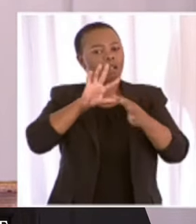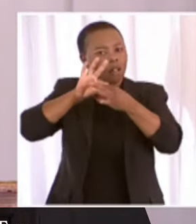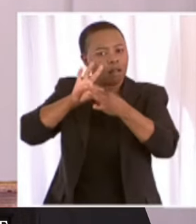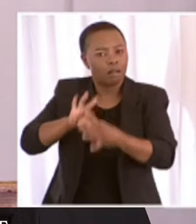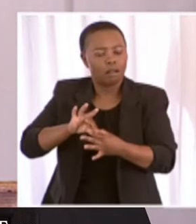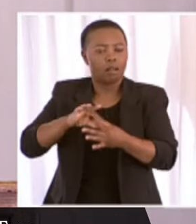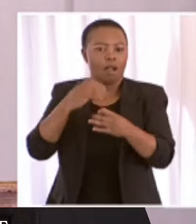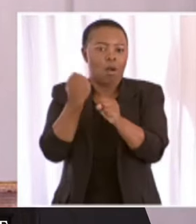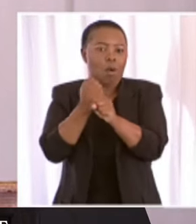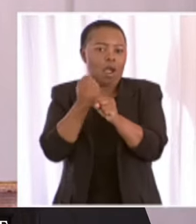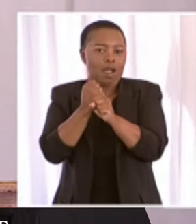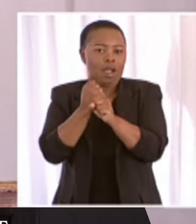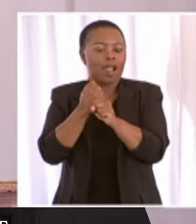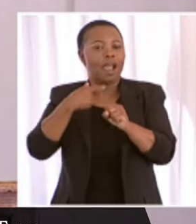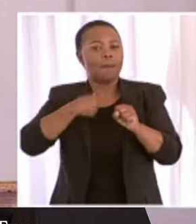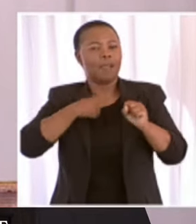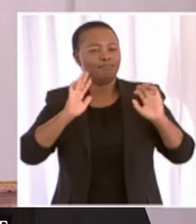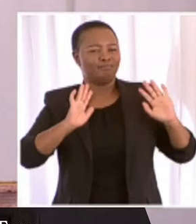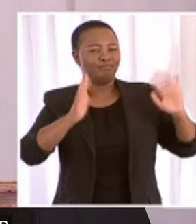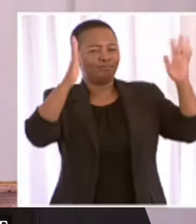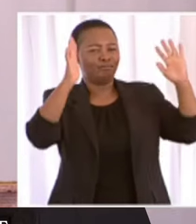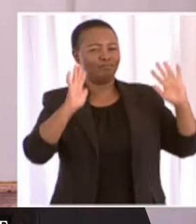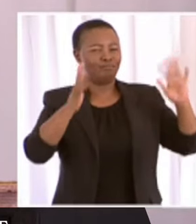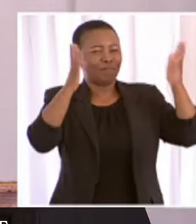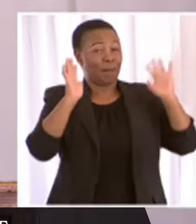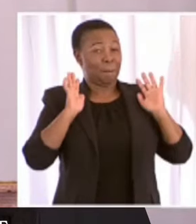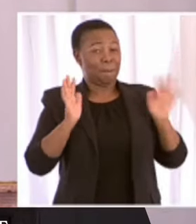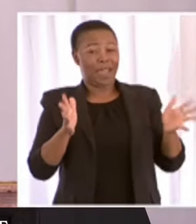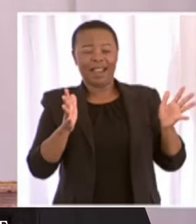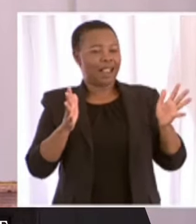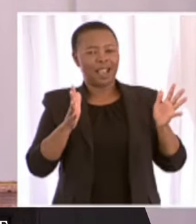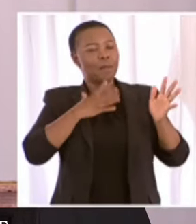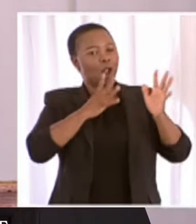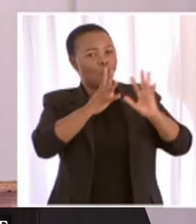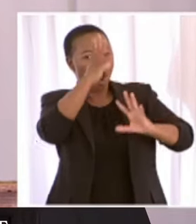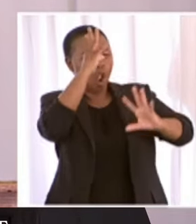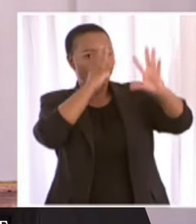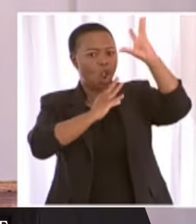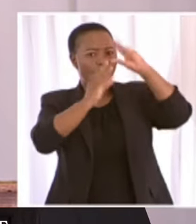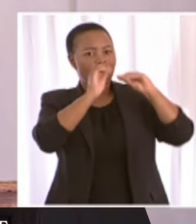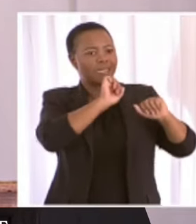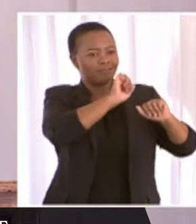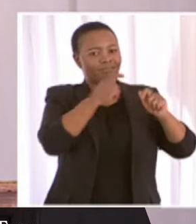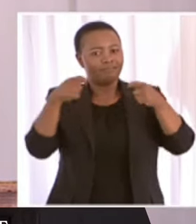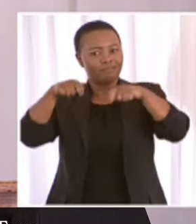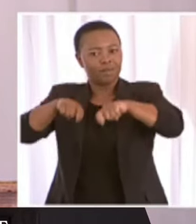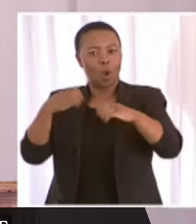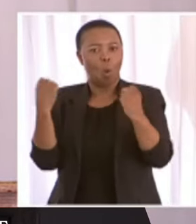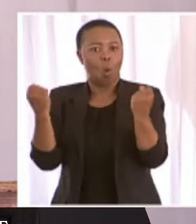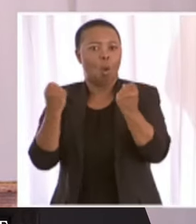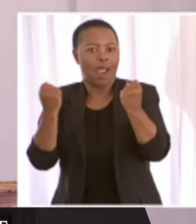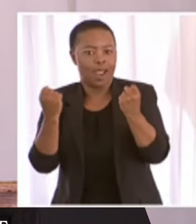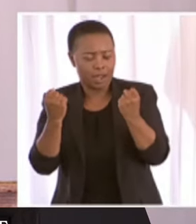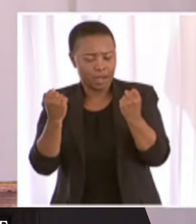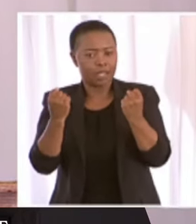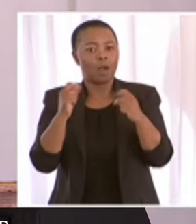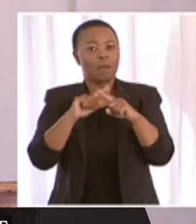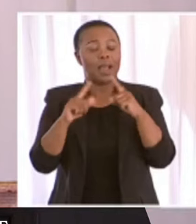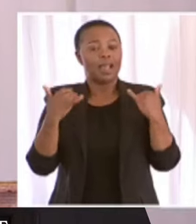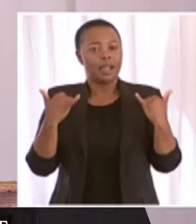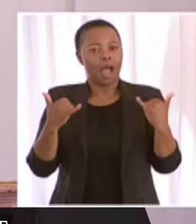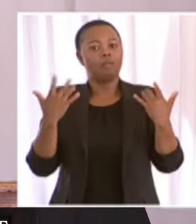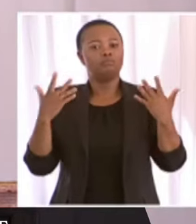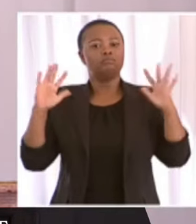not only to shower him with praises, but to learn from his contributions to our cause, to take leaf from